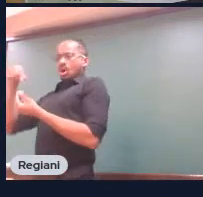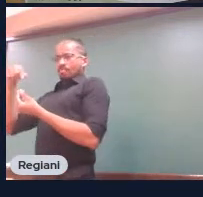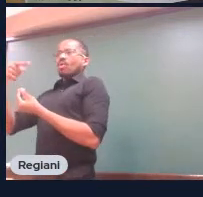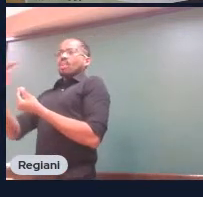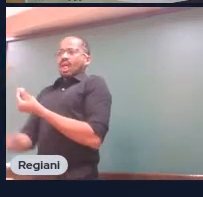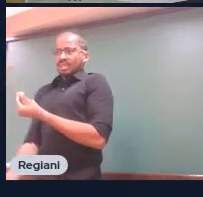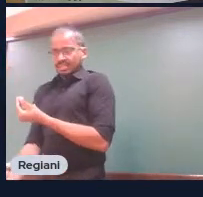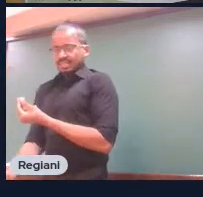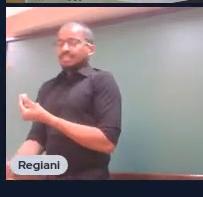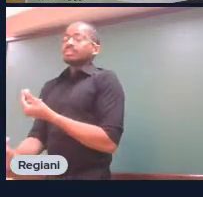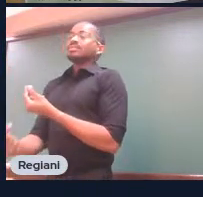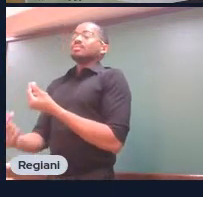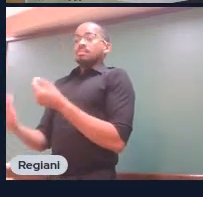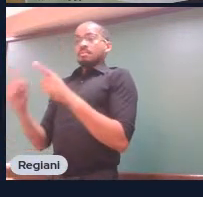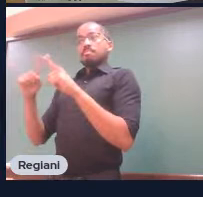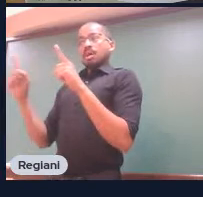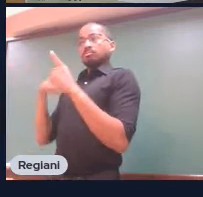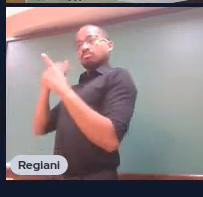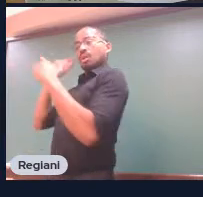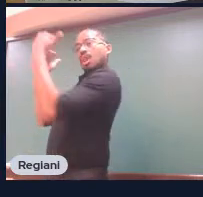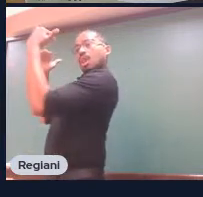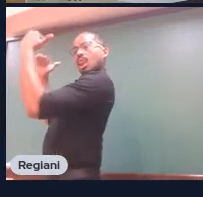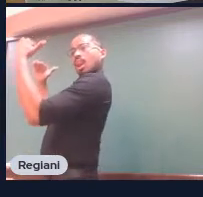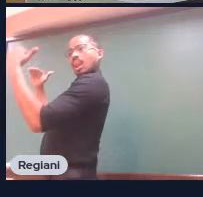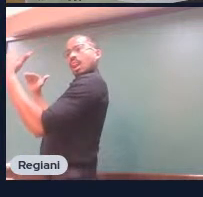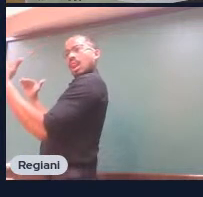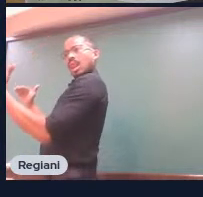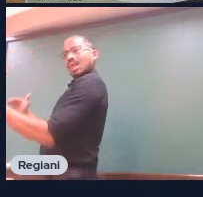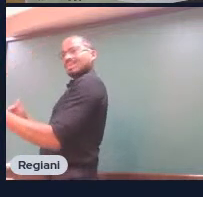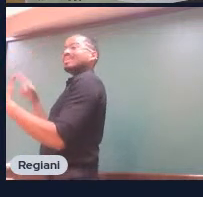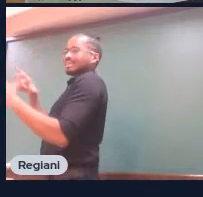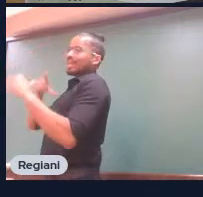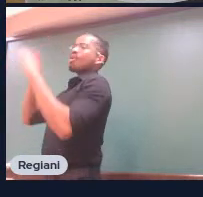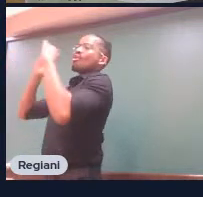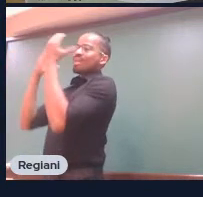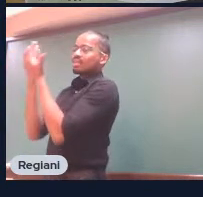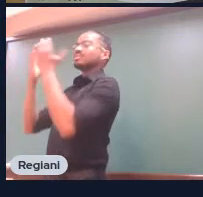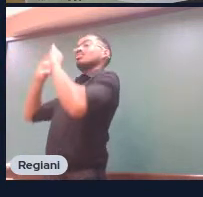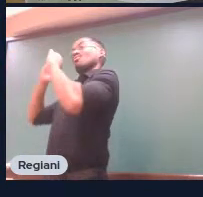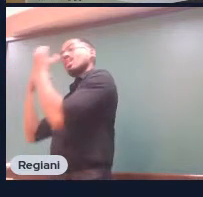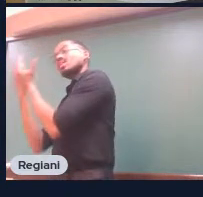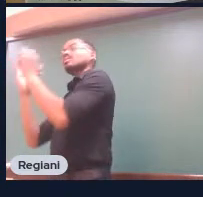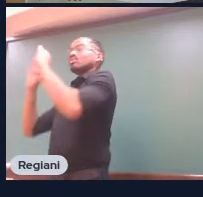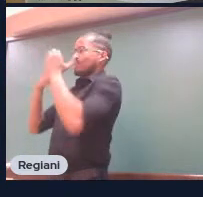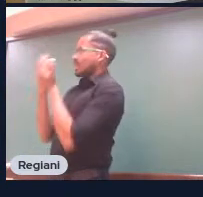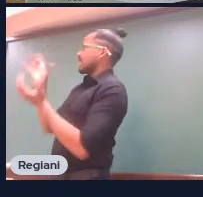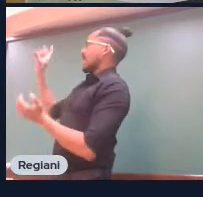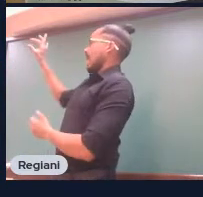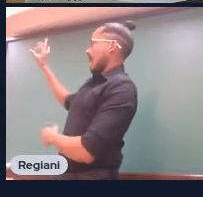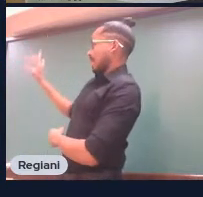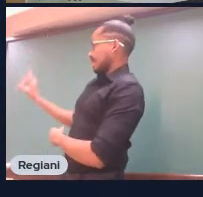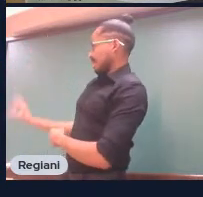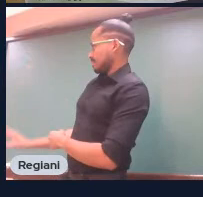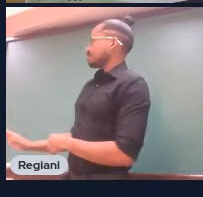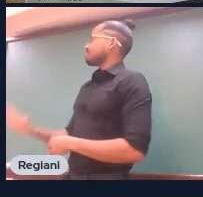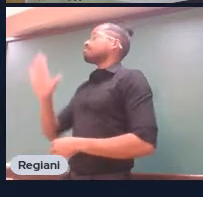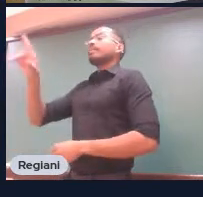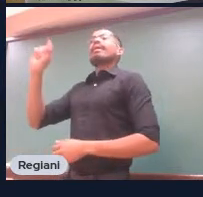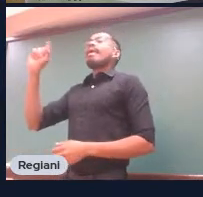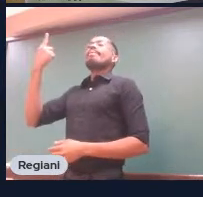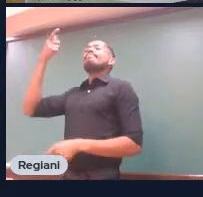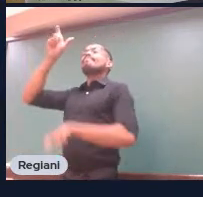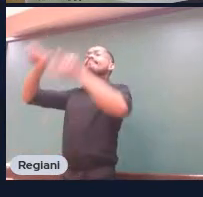associations, but I list them because they also hold conferences. Here you see a few key people who